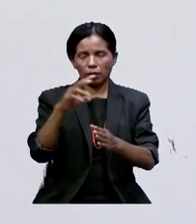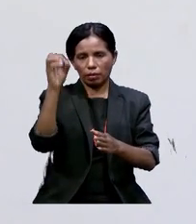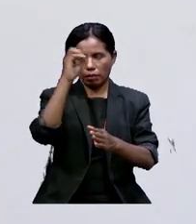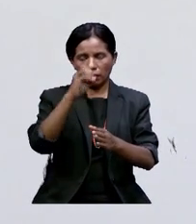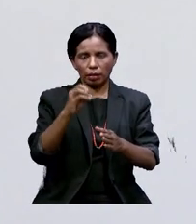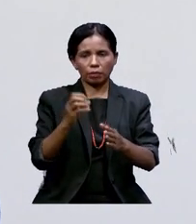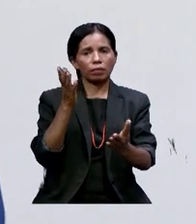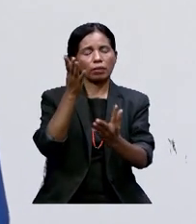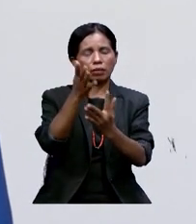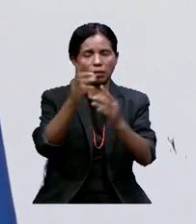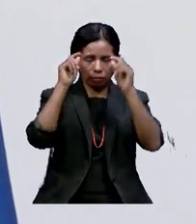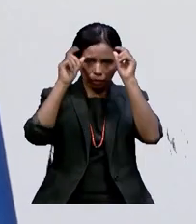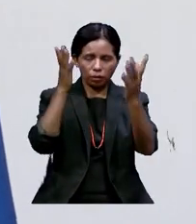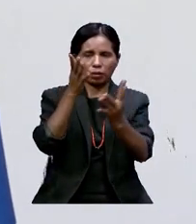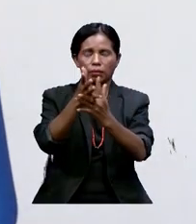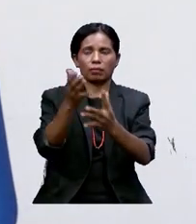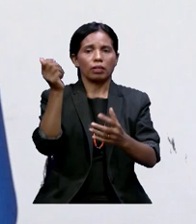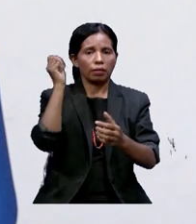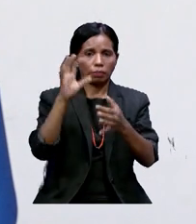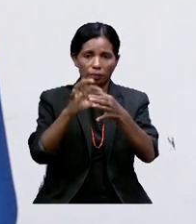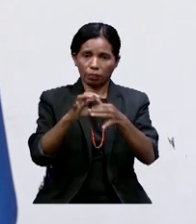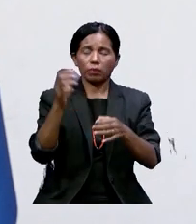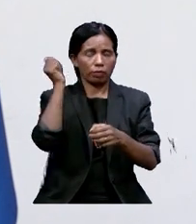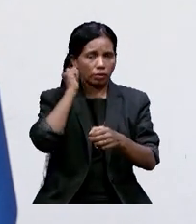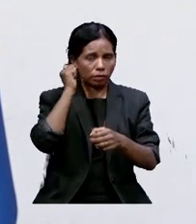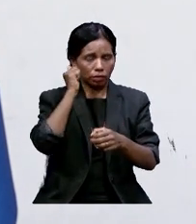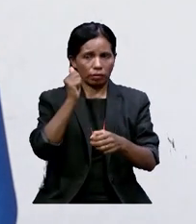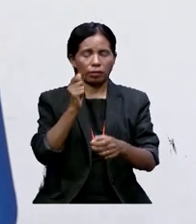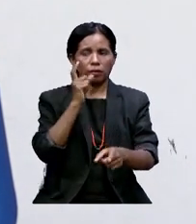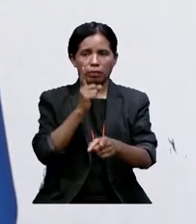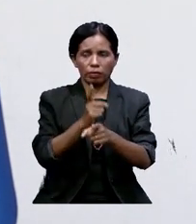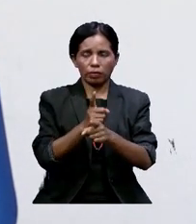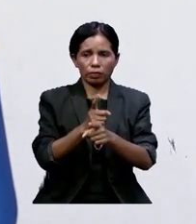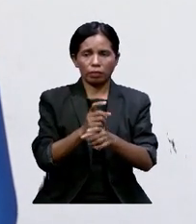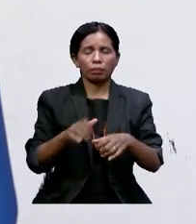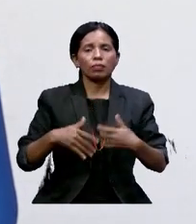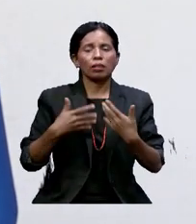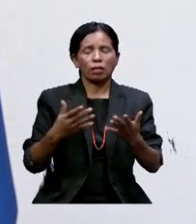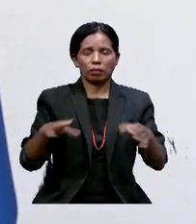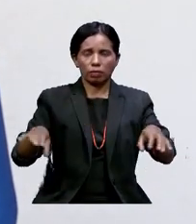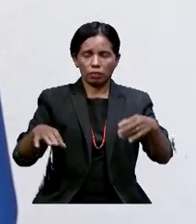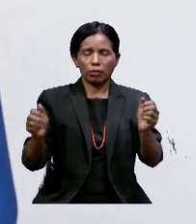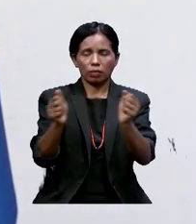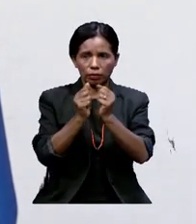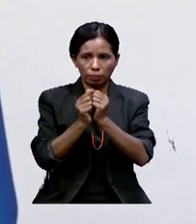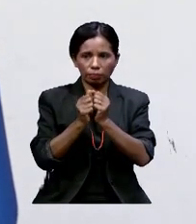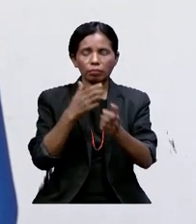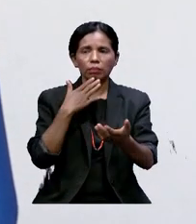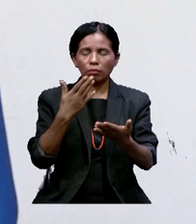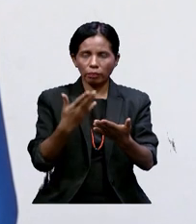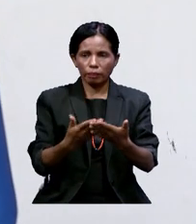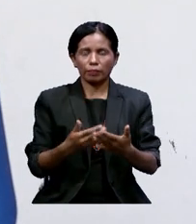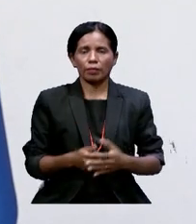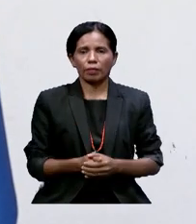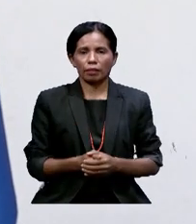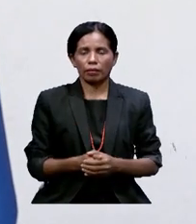membership, this is quite crucial. Put in place a mechanism in order to work on the ratification of the